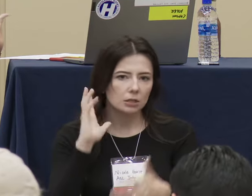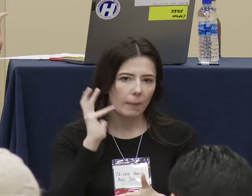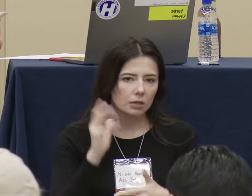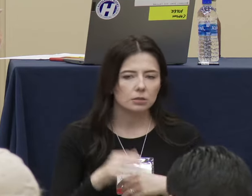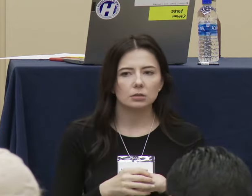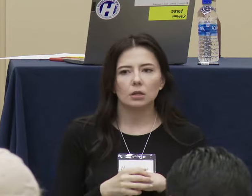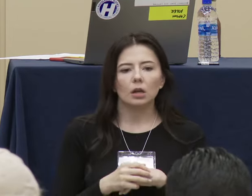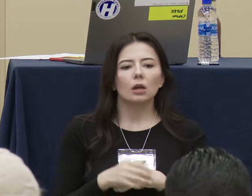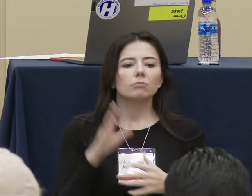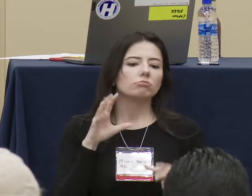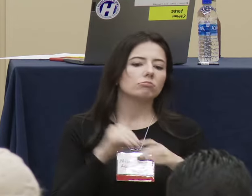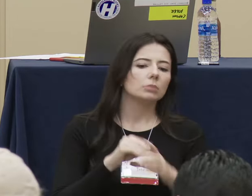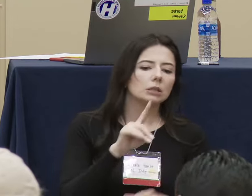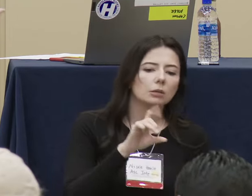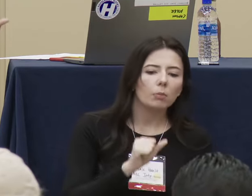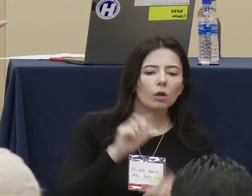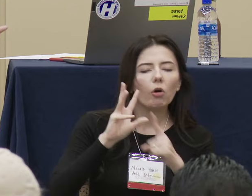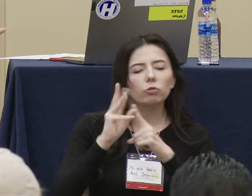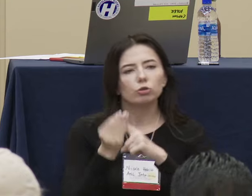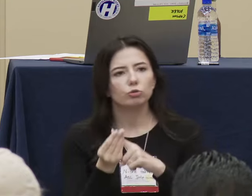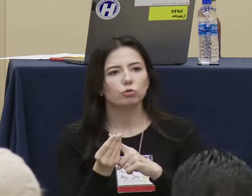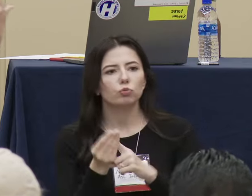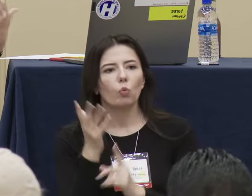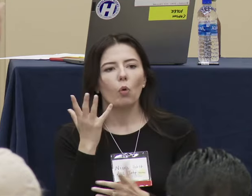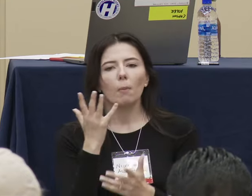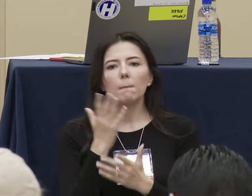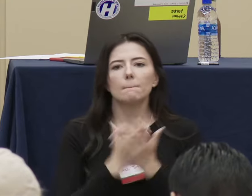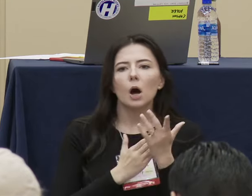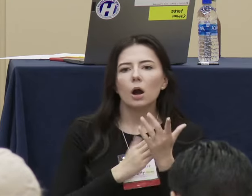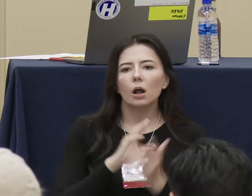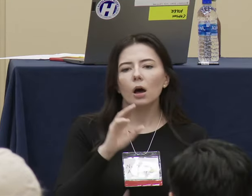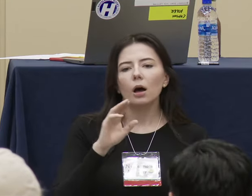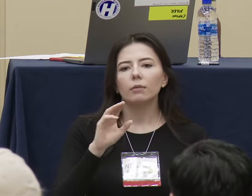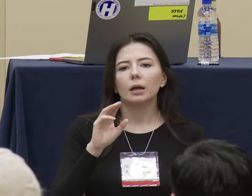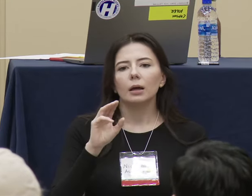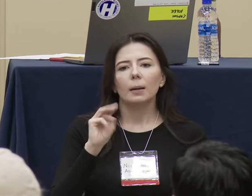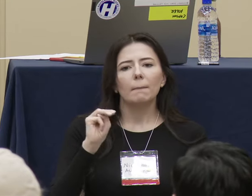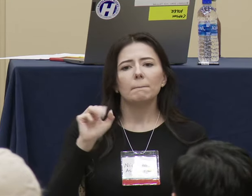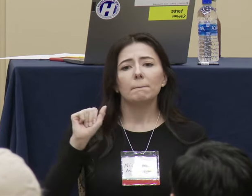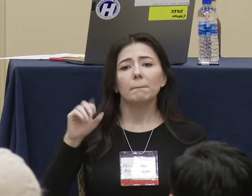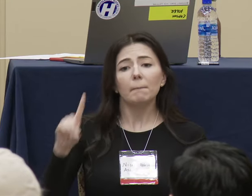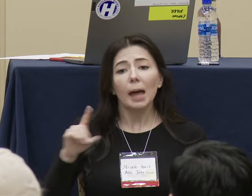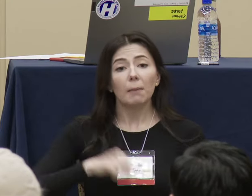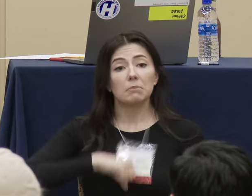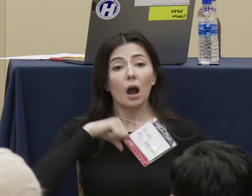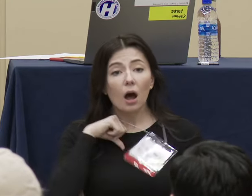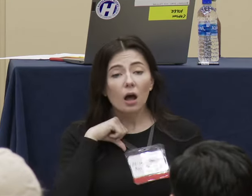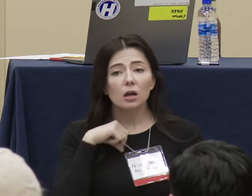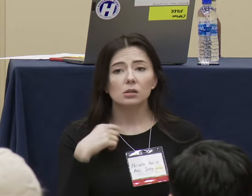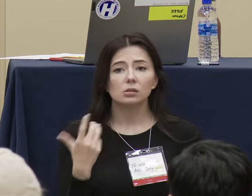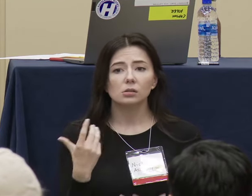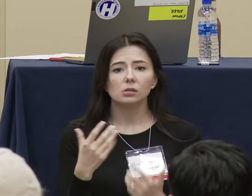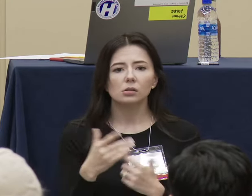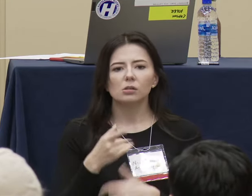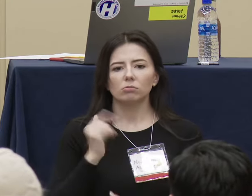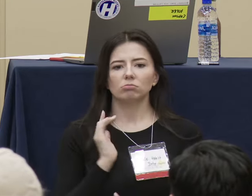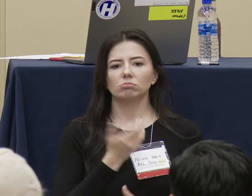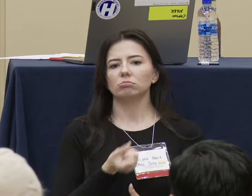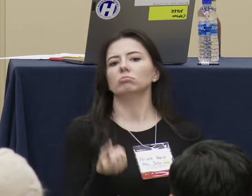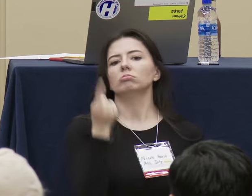disability cultures, part of med pride, we understand disability